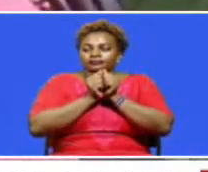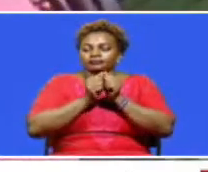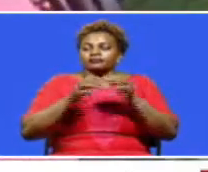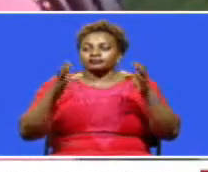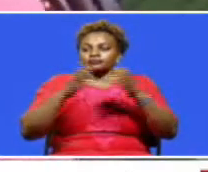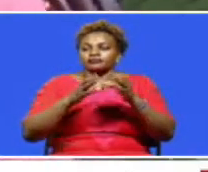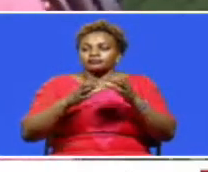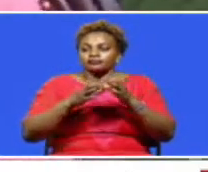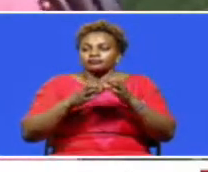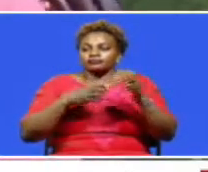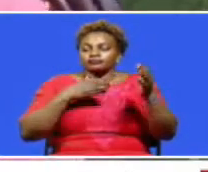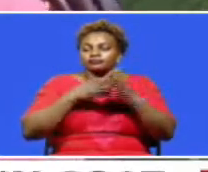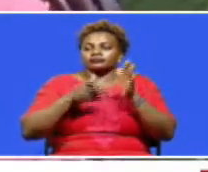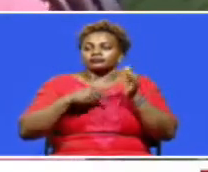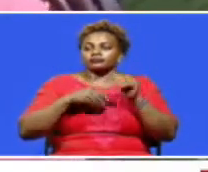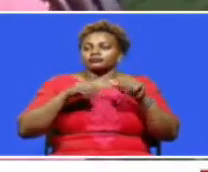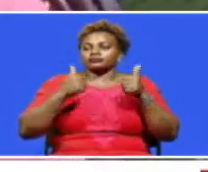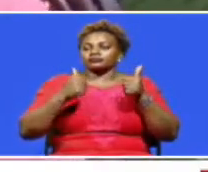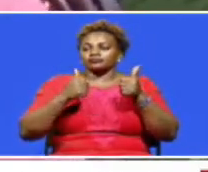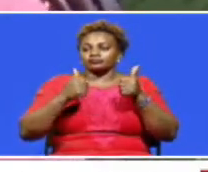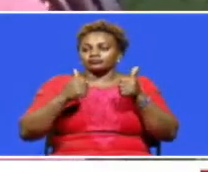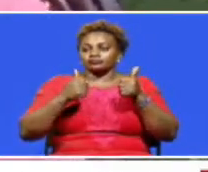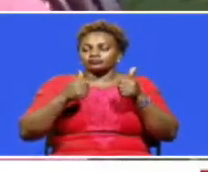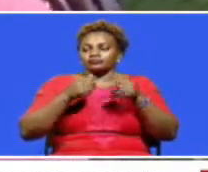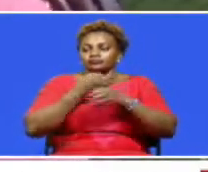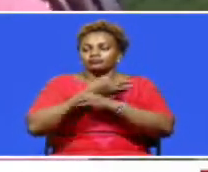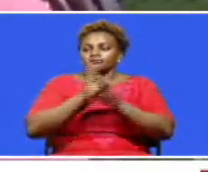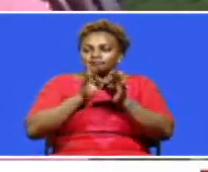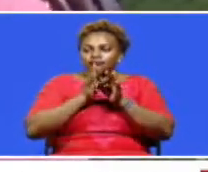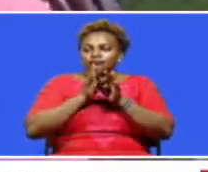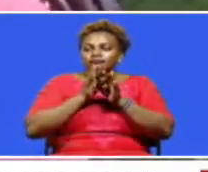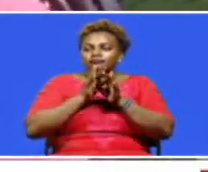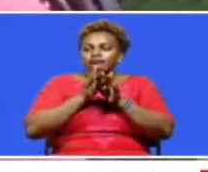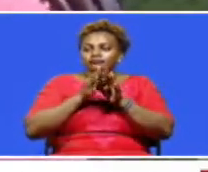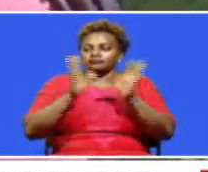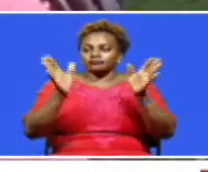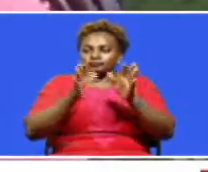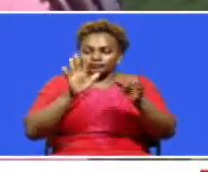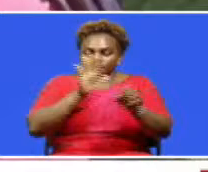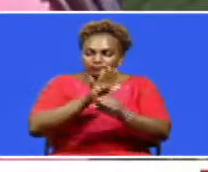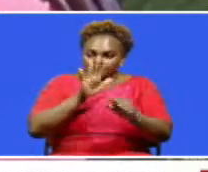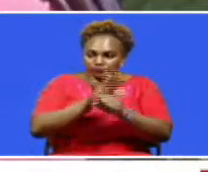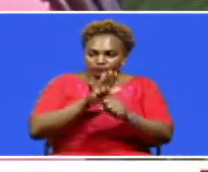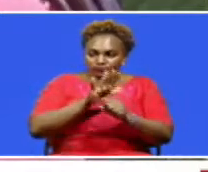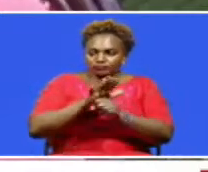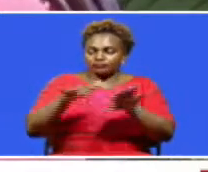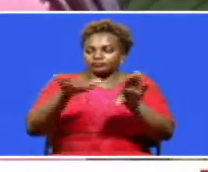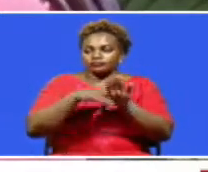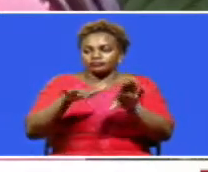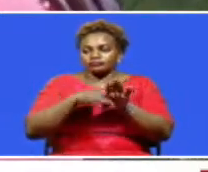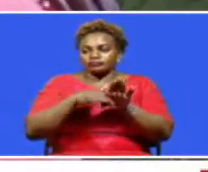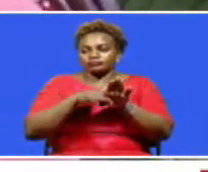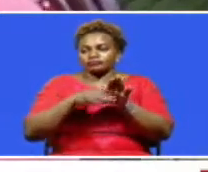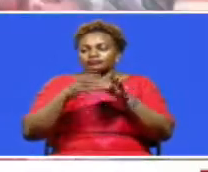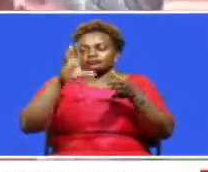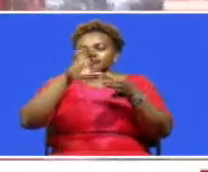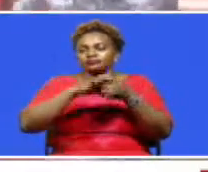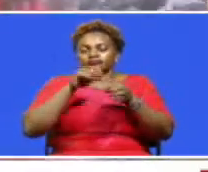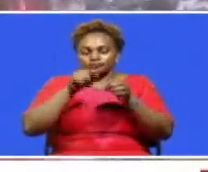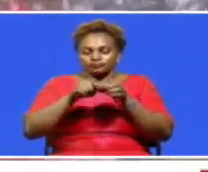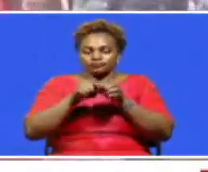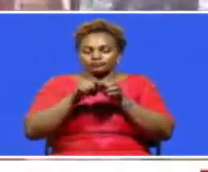combine and campaign against, that's fair enough. I mean, it's a democracy. I think we encourage as many participants as possible to join the